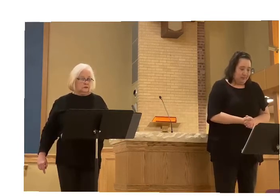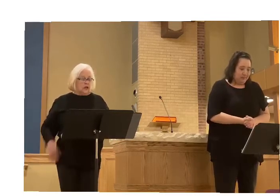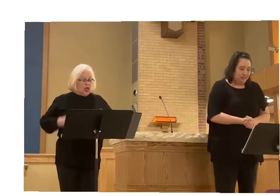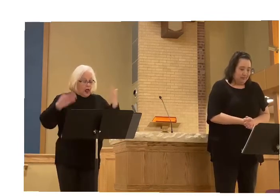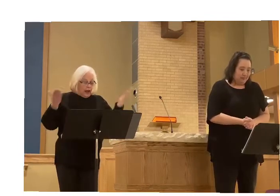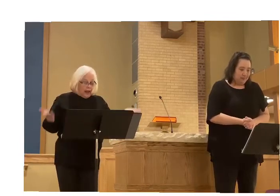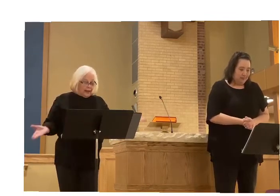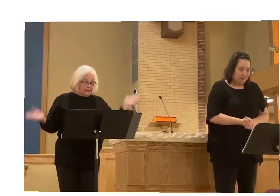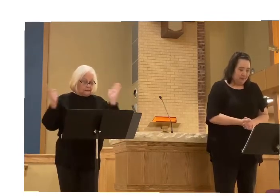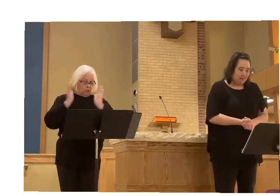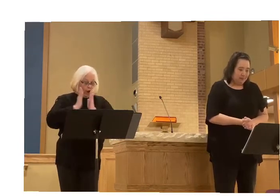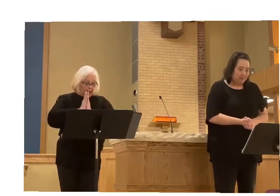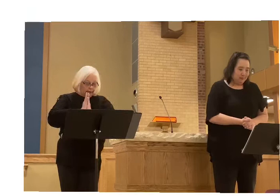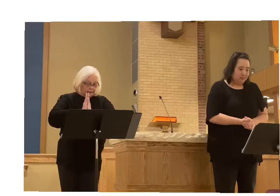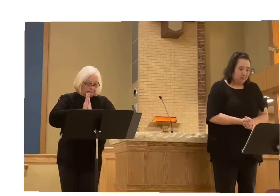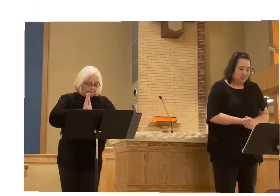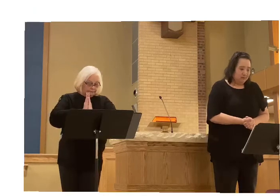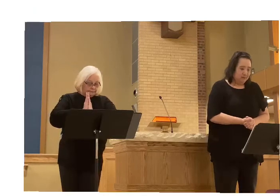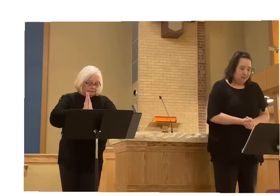Let us pray.